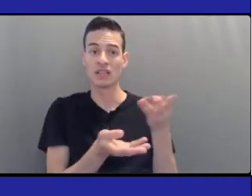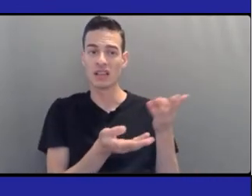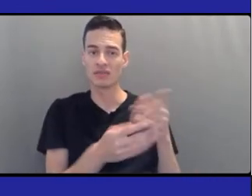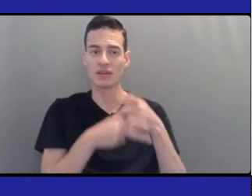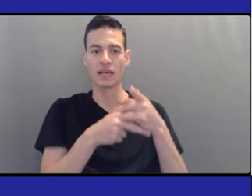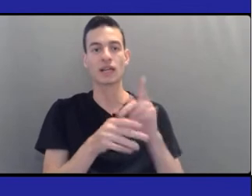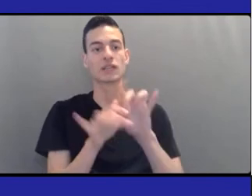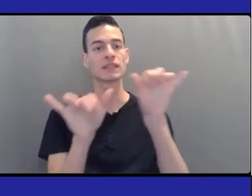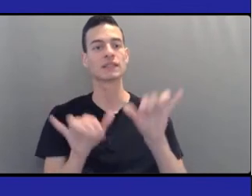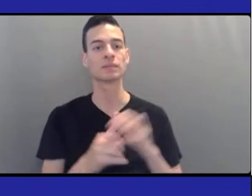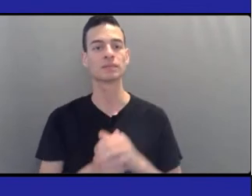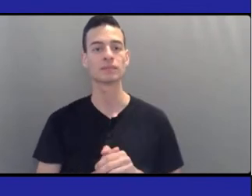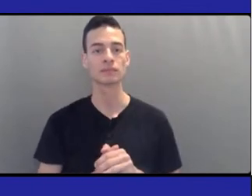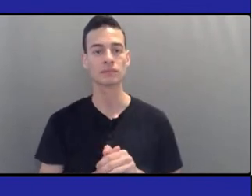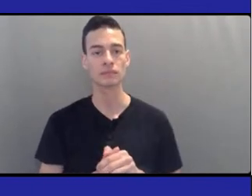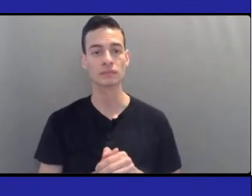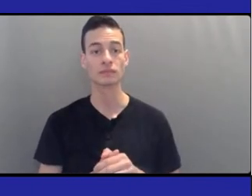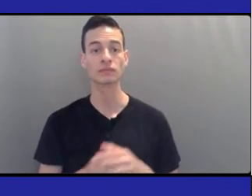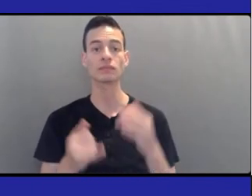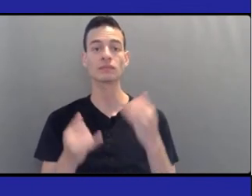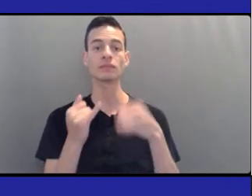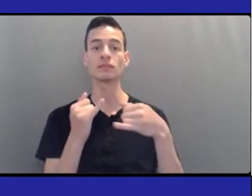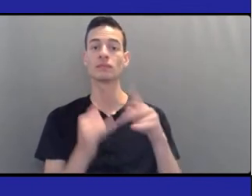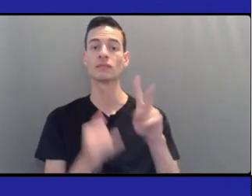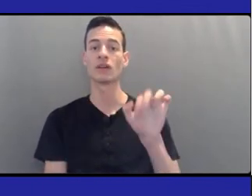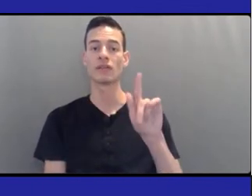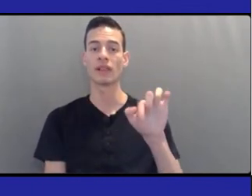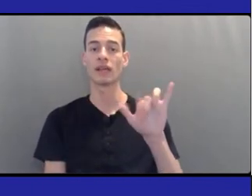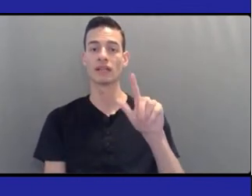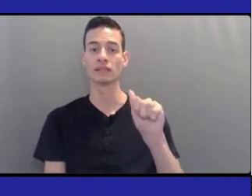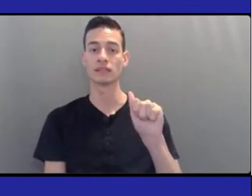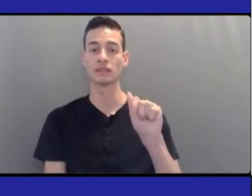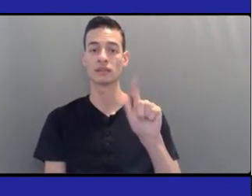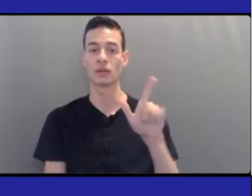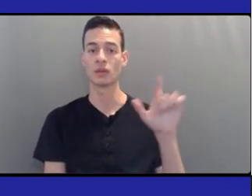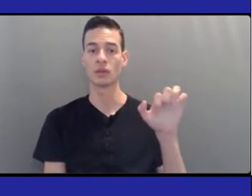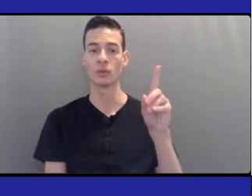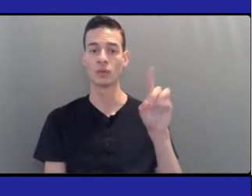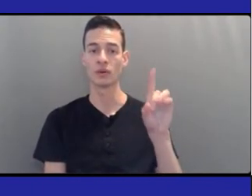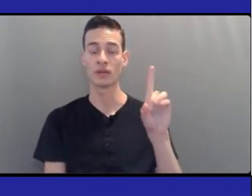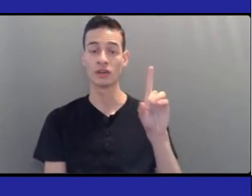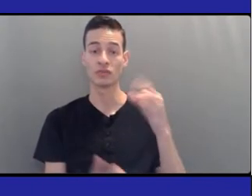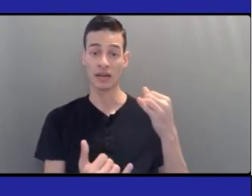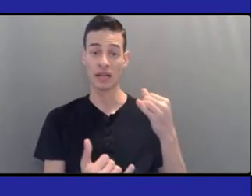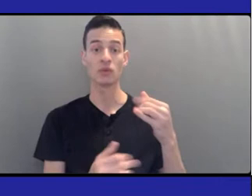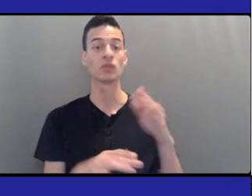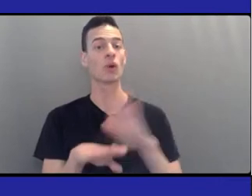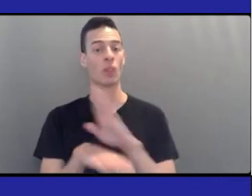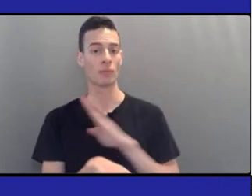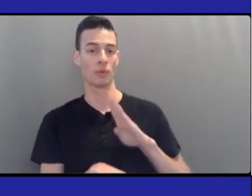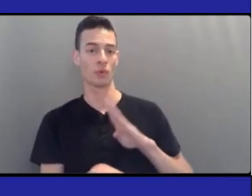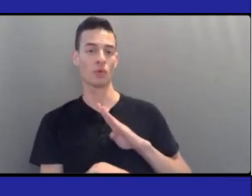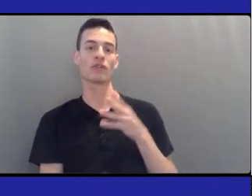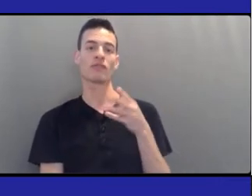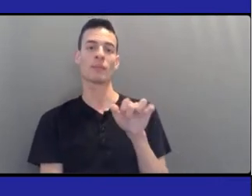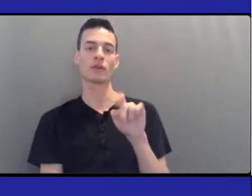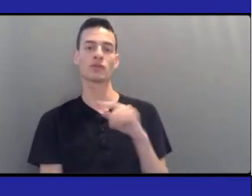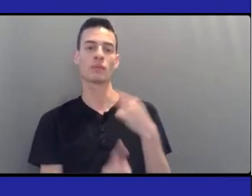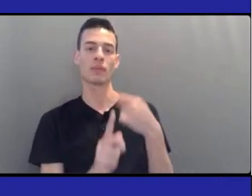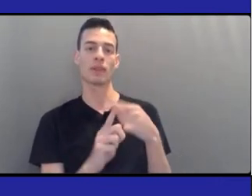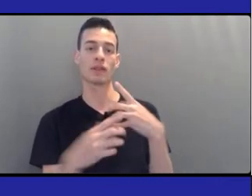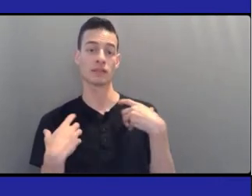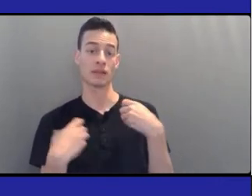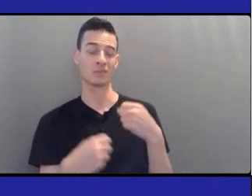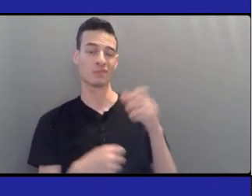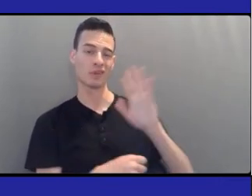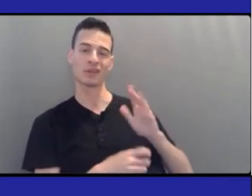last one was Valencia Lloyd, who is currently on the board of Metro Plus Health, She previously was the director of the Division